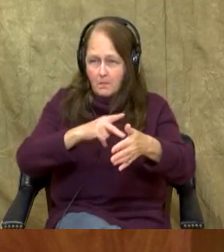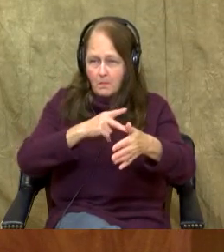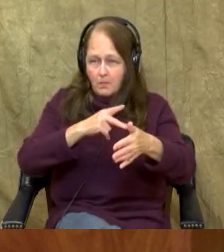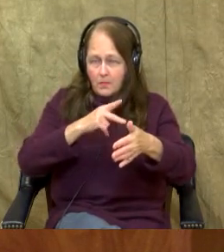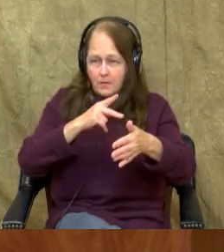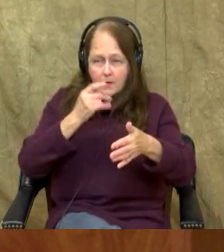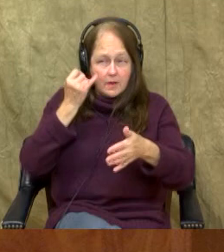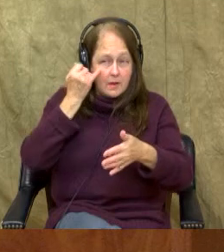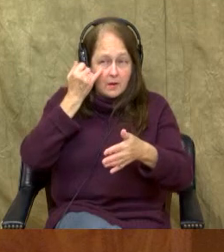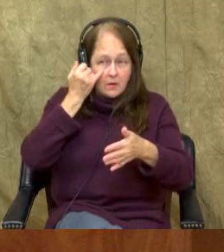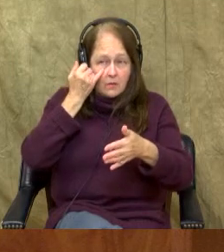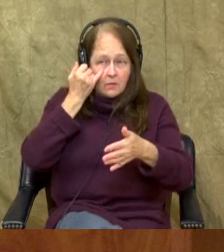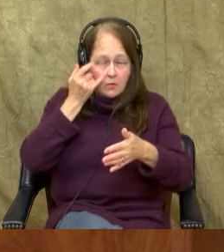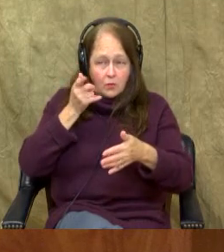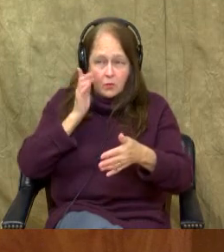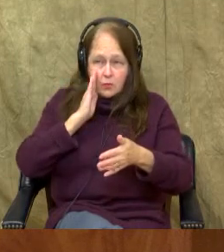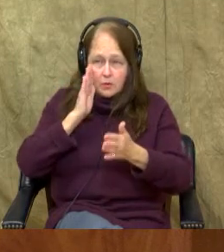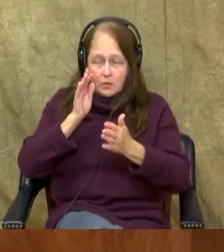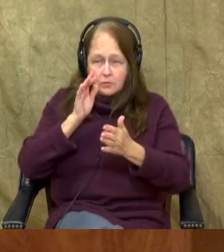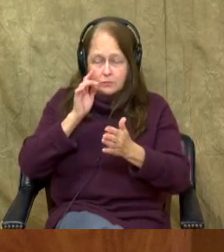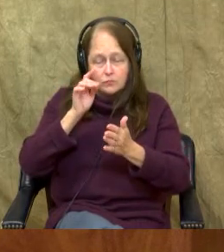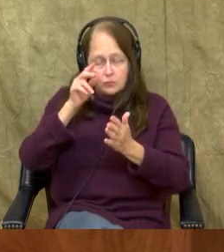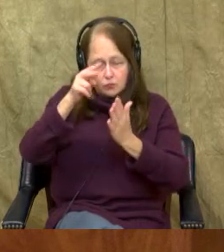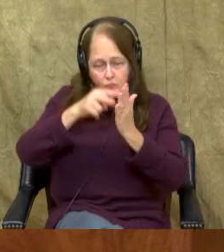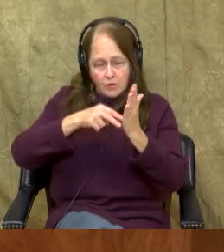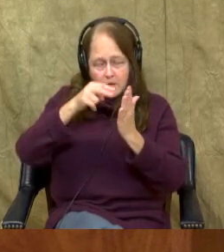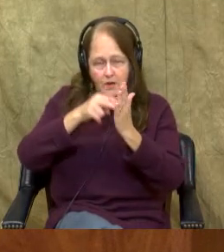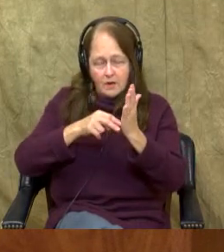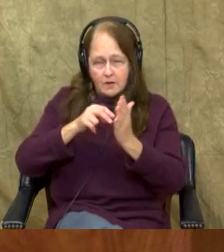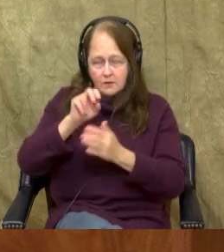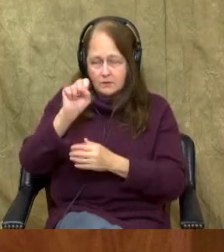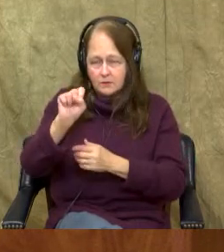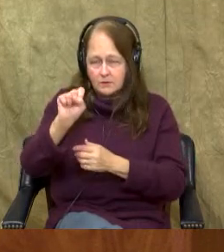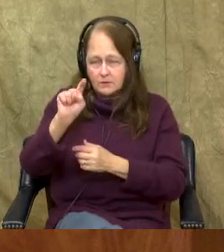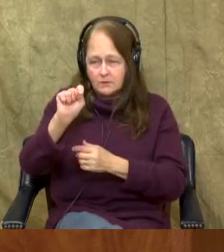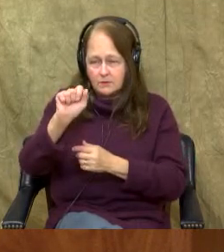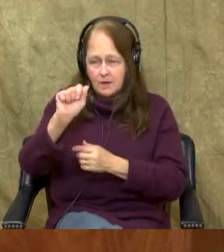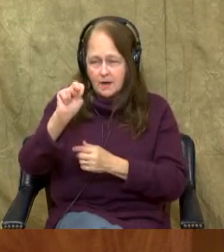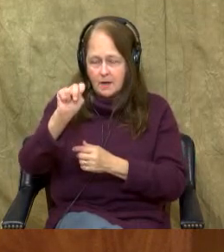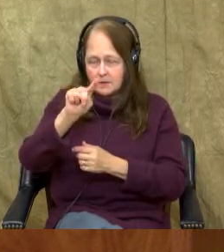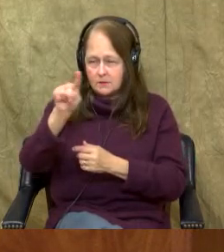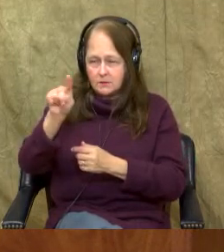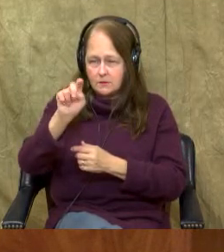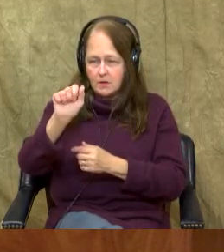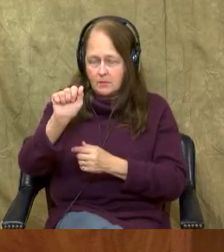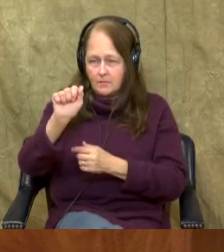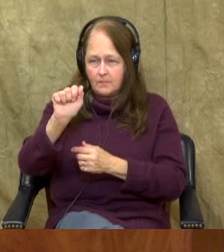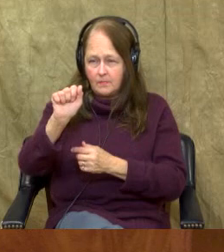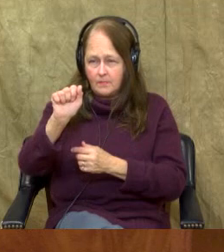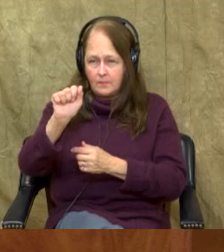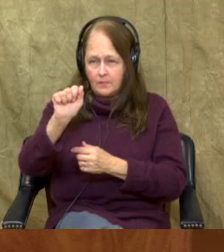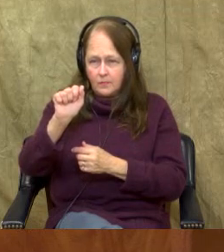If so, then you've read a stanza. Now, what is a stanza, you ask?